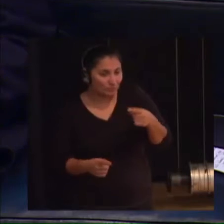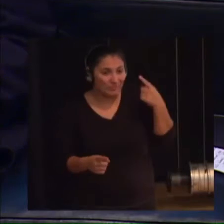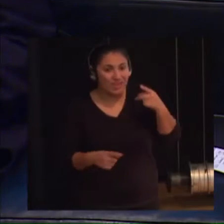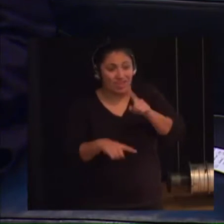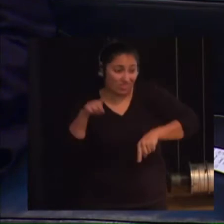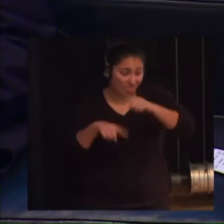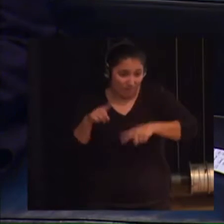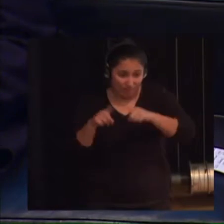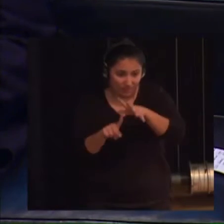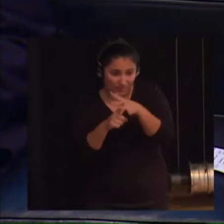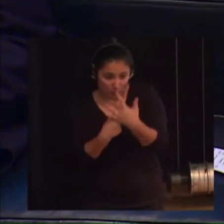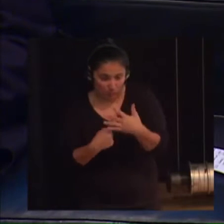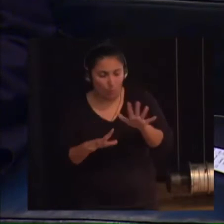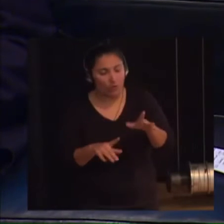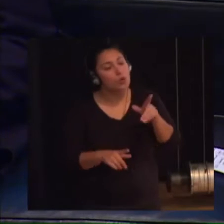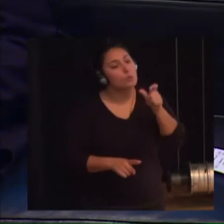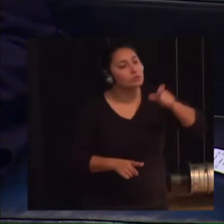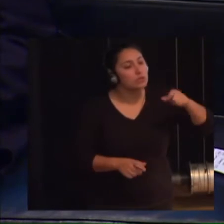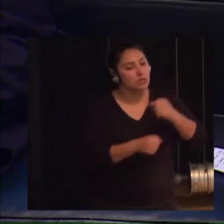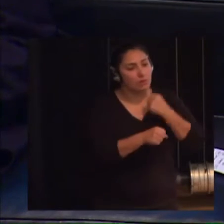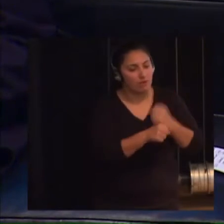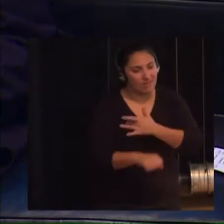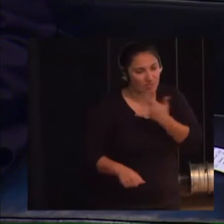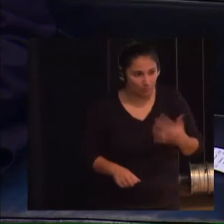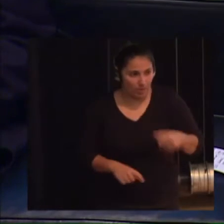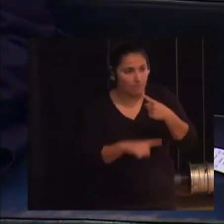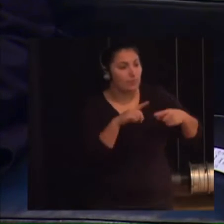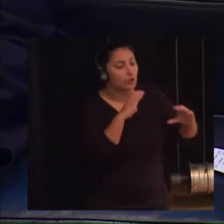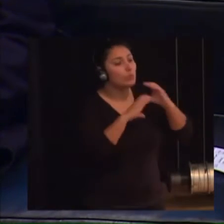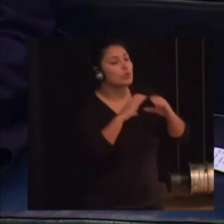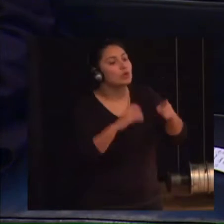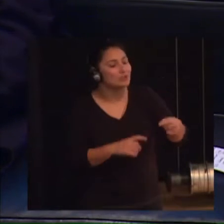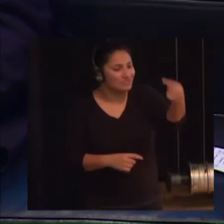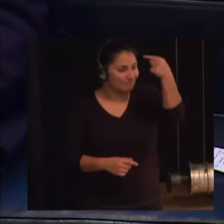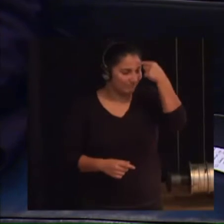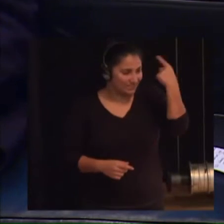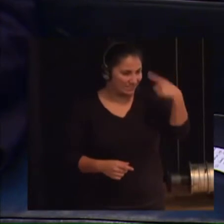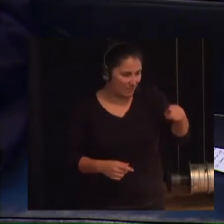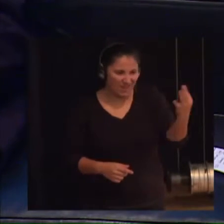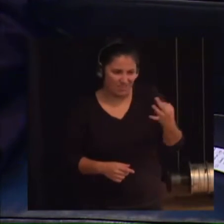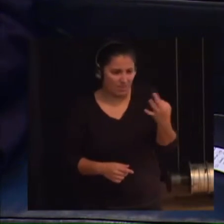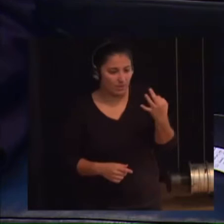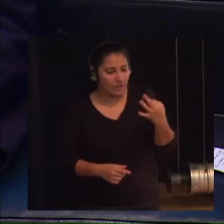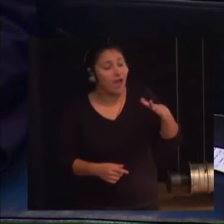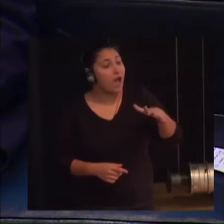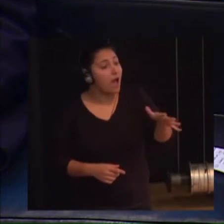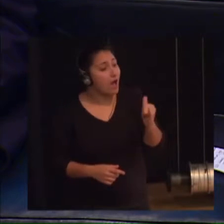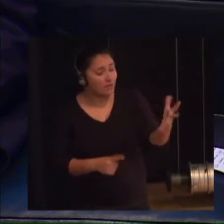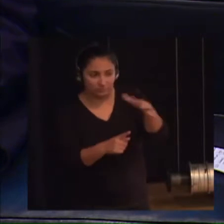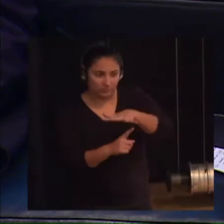kinds of relationships, have to think about is, there are various scenarios. So you could say, right, well, we care